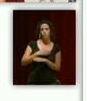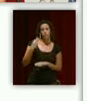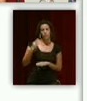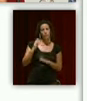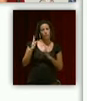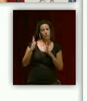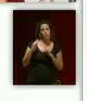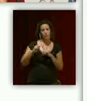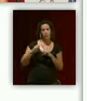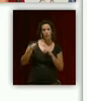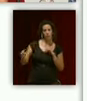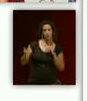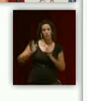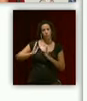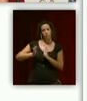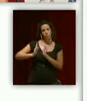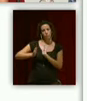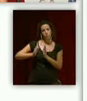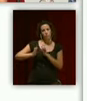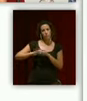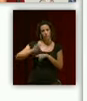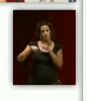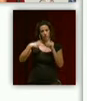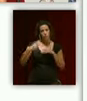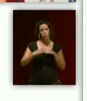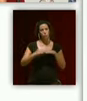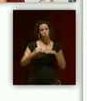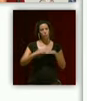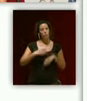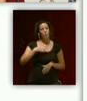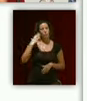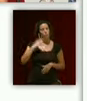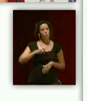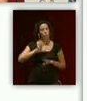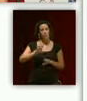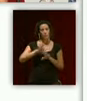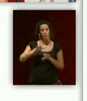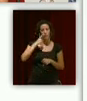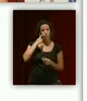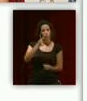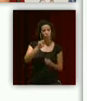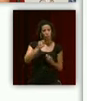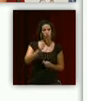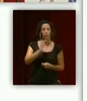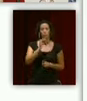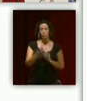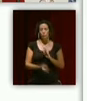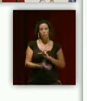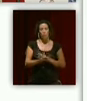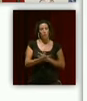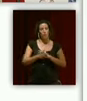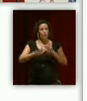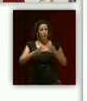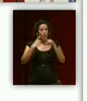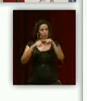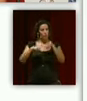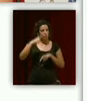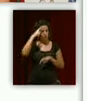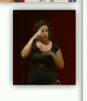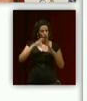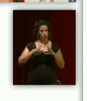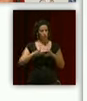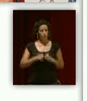doesn't require training. Some other systems do require a long training stage so that users